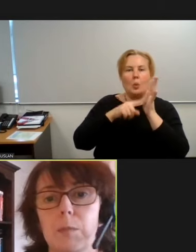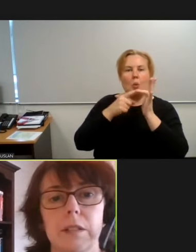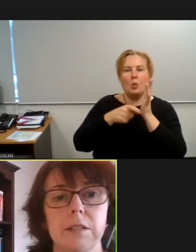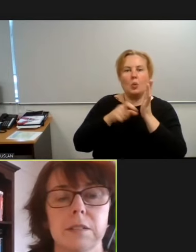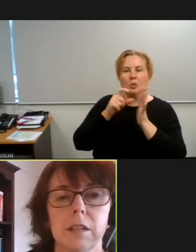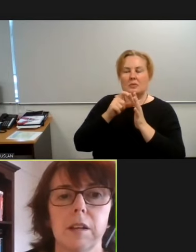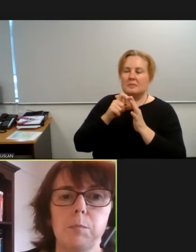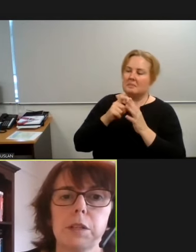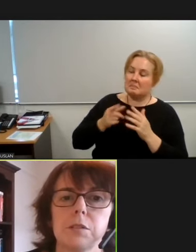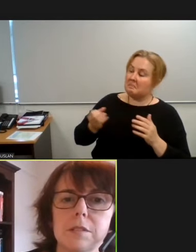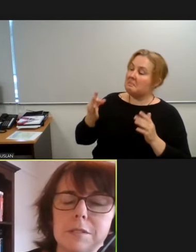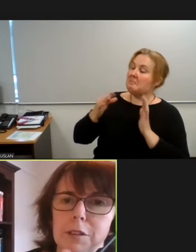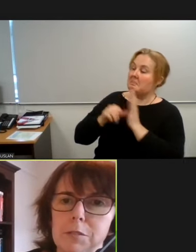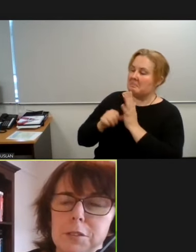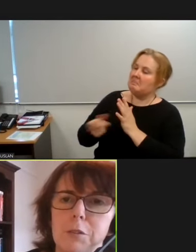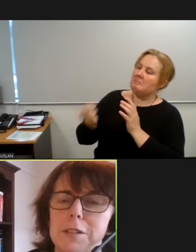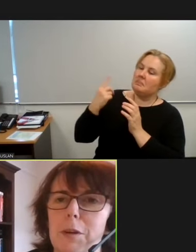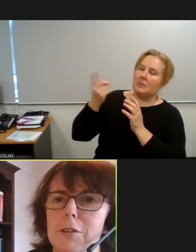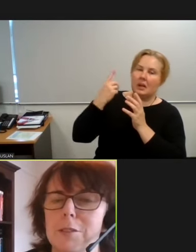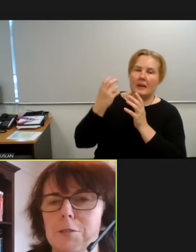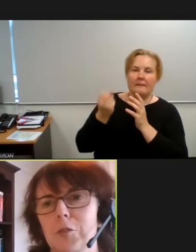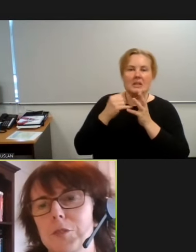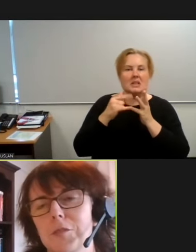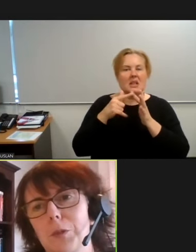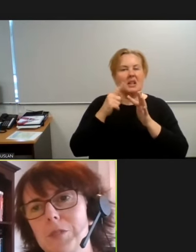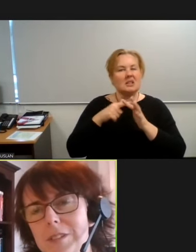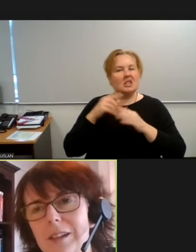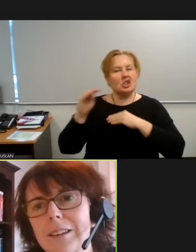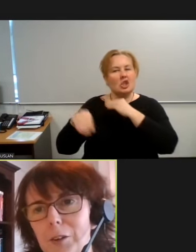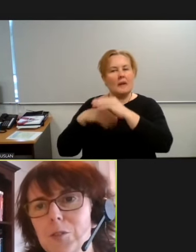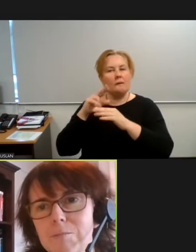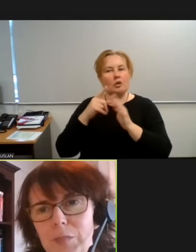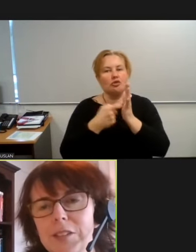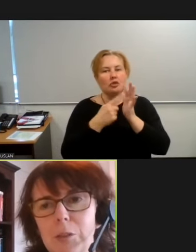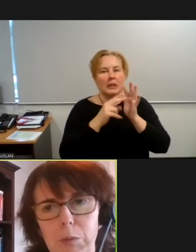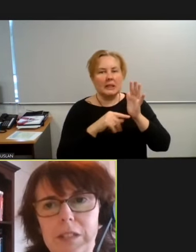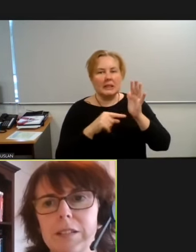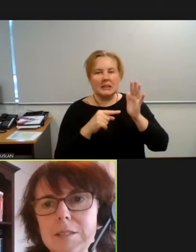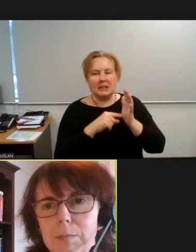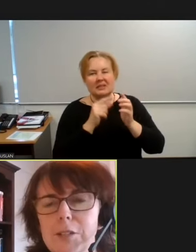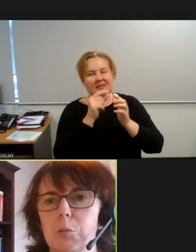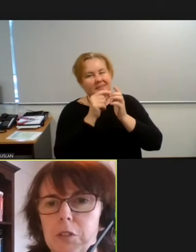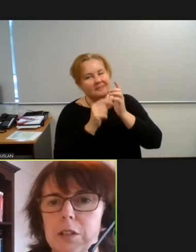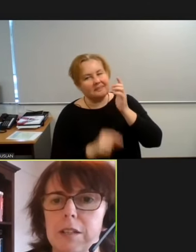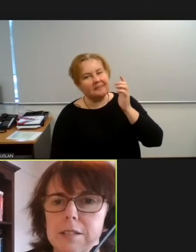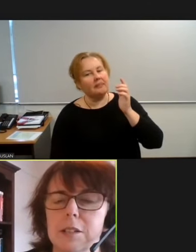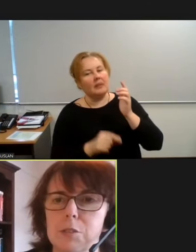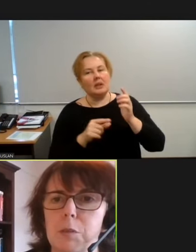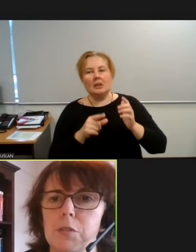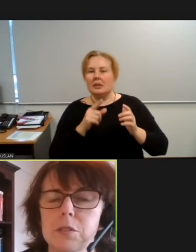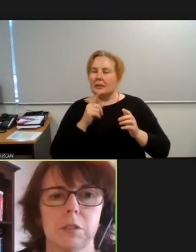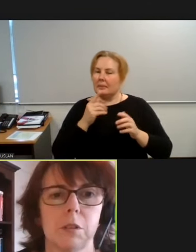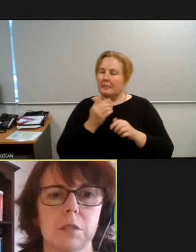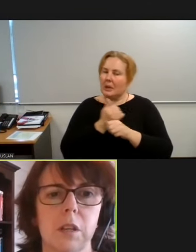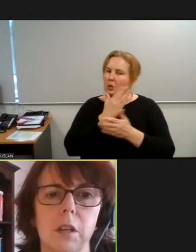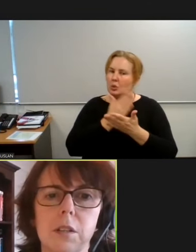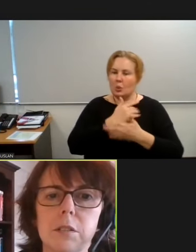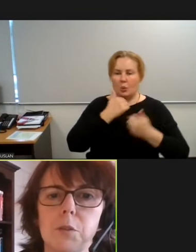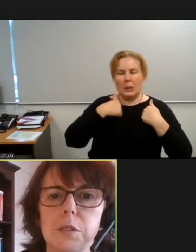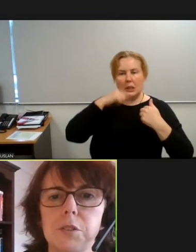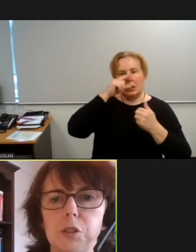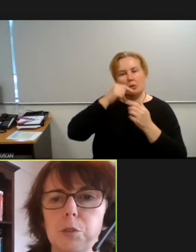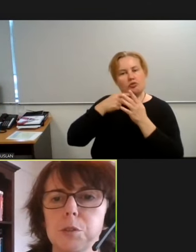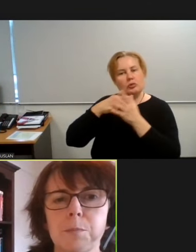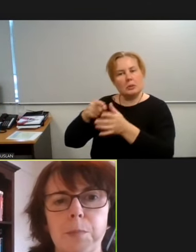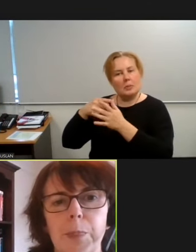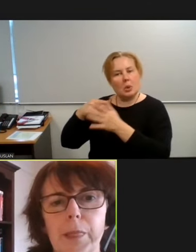as in families, because survivors don't experience those forms of abuse in silos. And I think we really need to make sure we've got a holistic response to